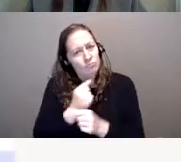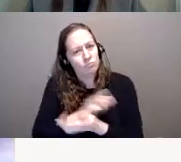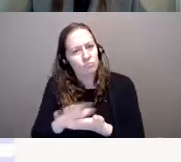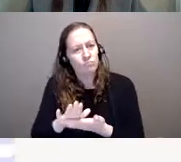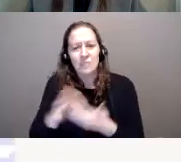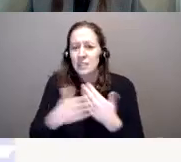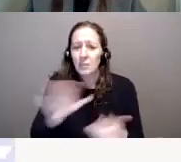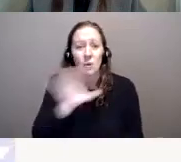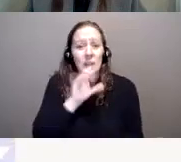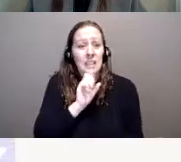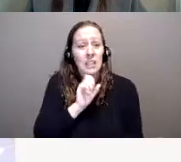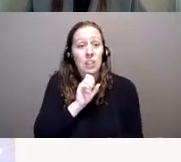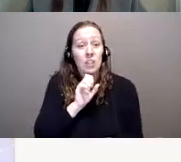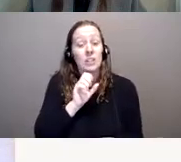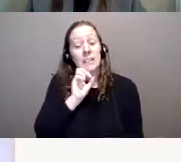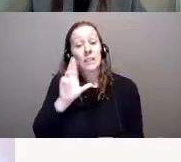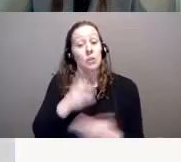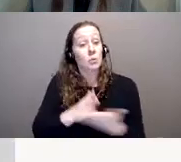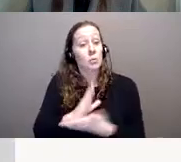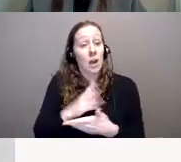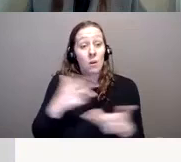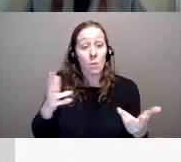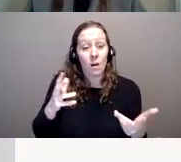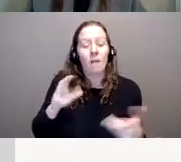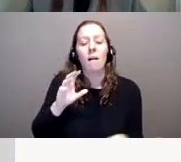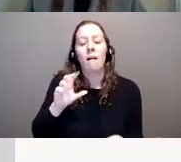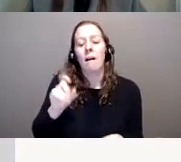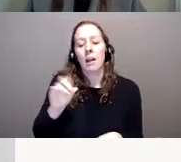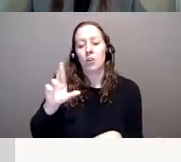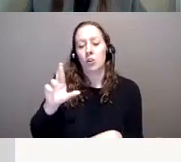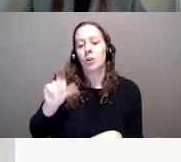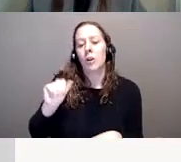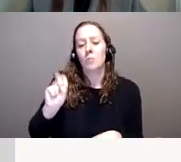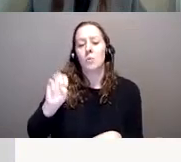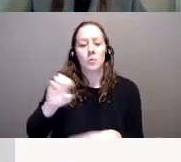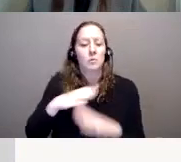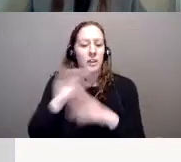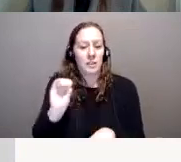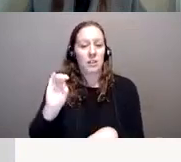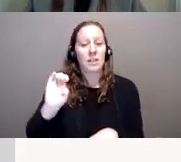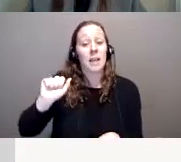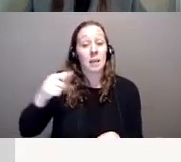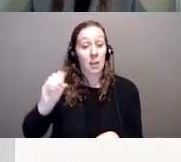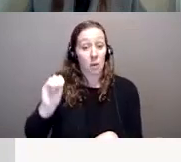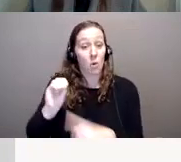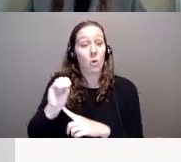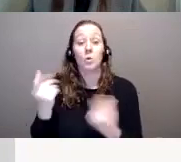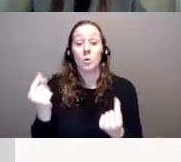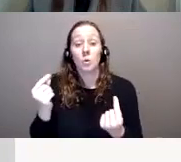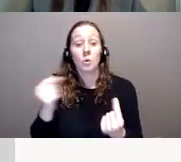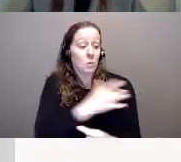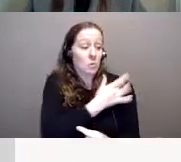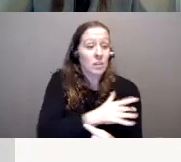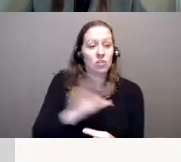Visit Elder Abuse Prevention Ontario. EAPO is partnering with provincial and national organizations to help address ageism